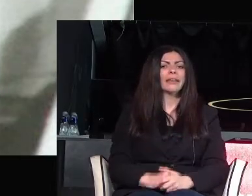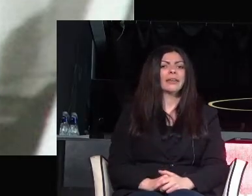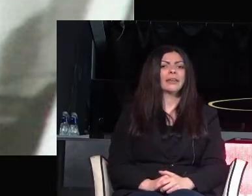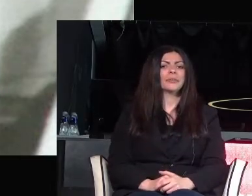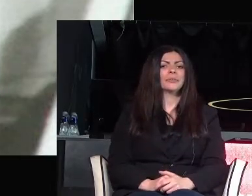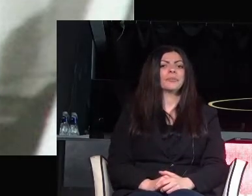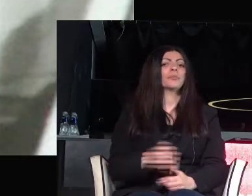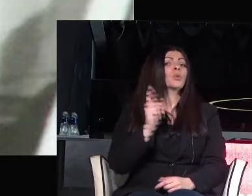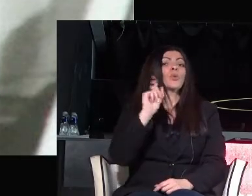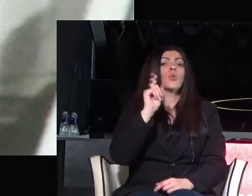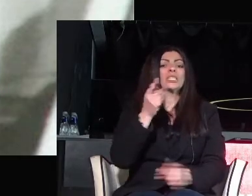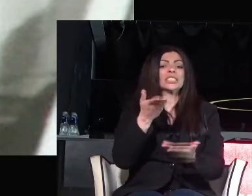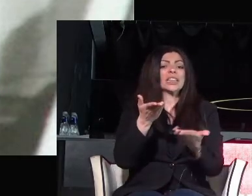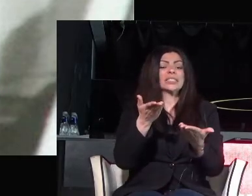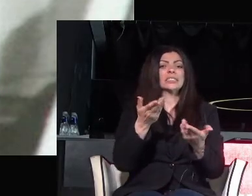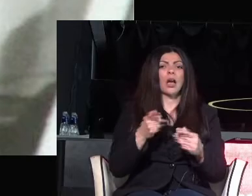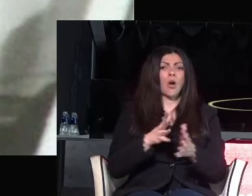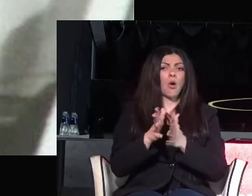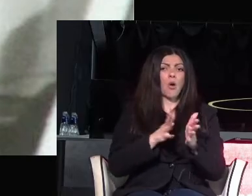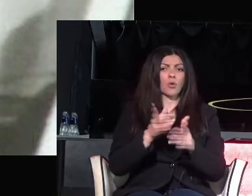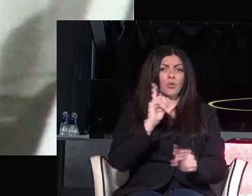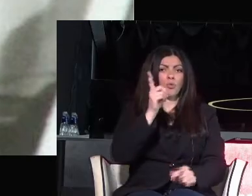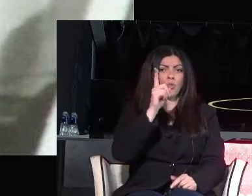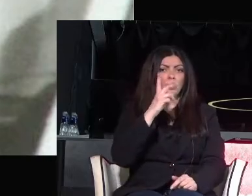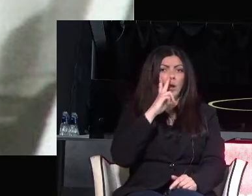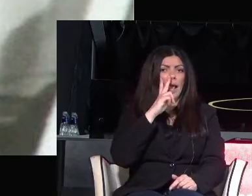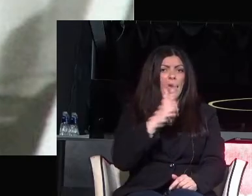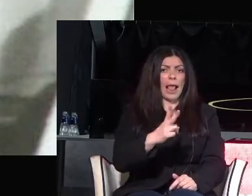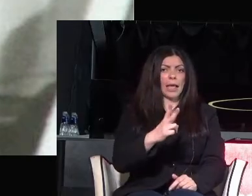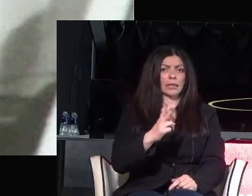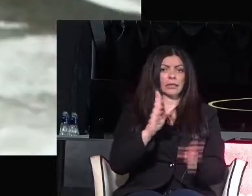why would they pose for the photographer?